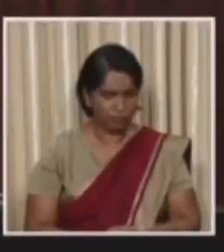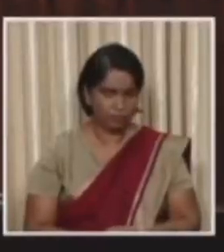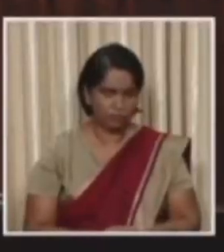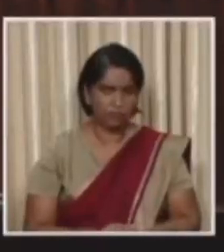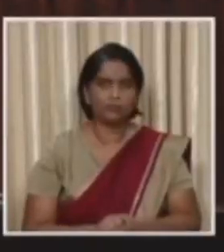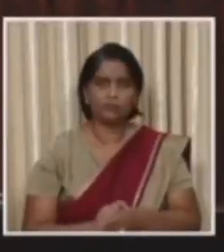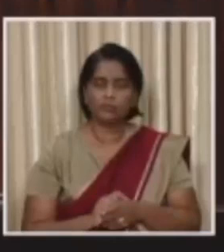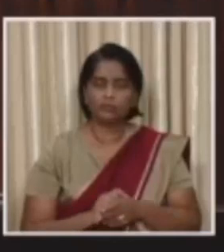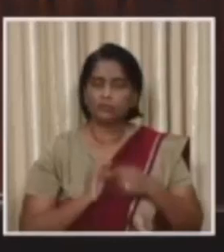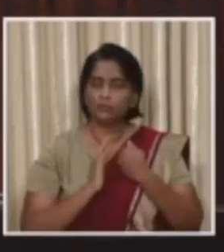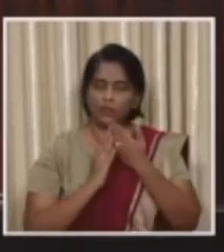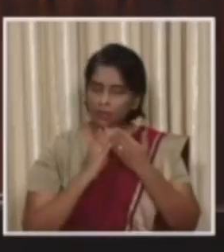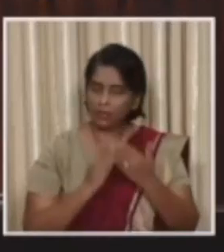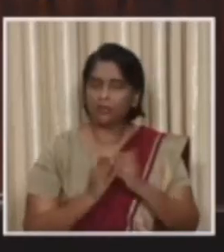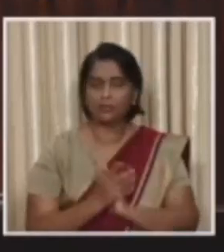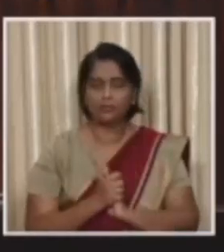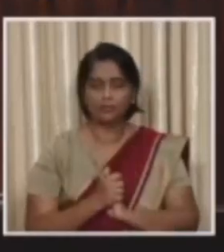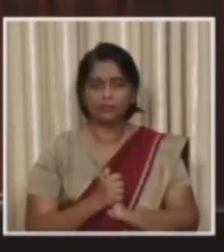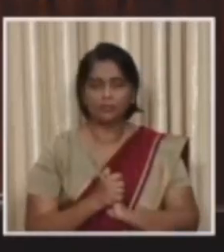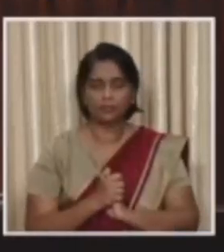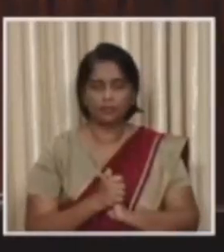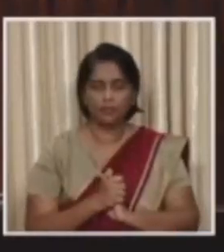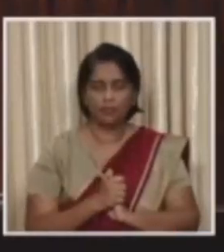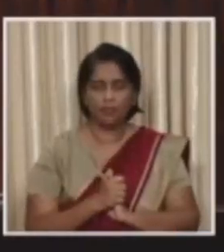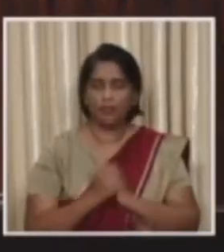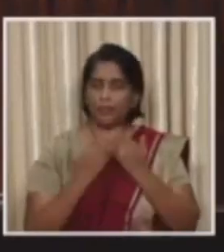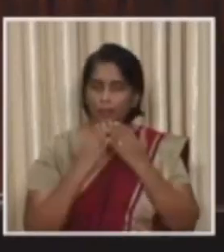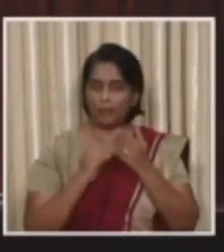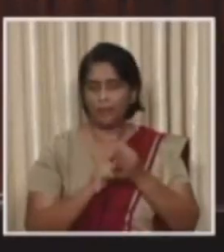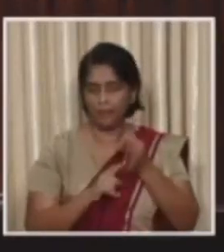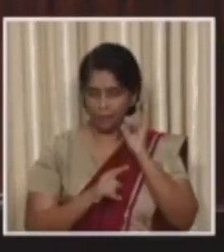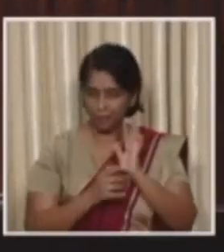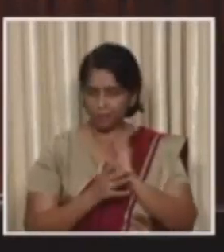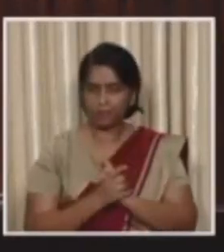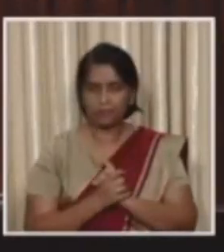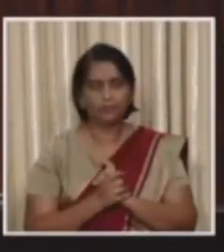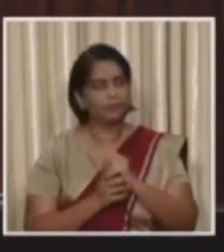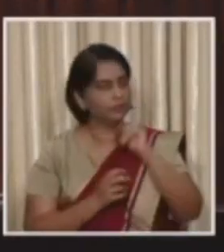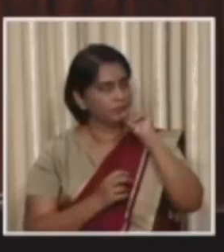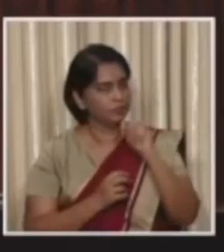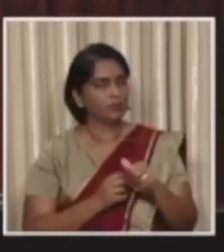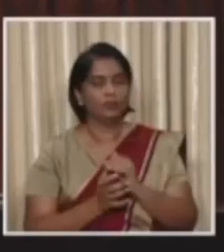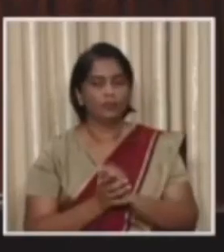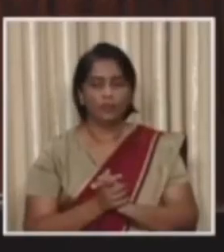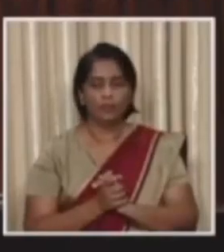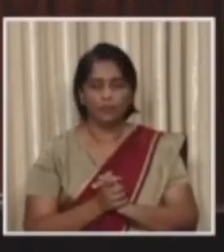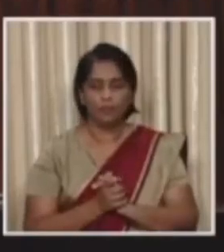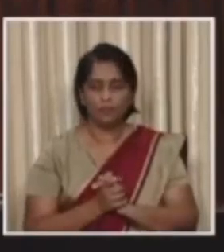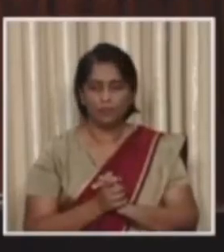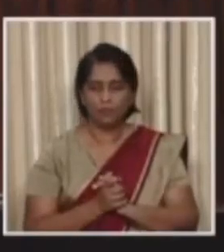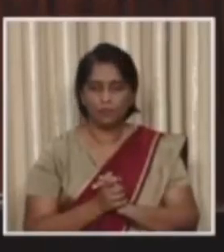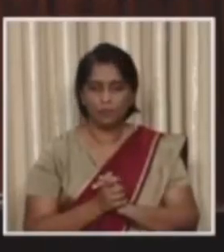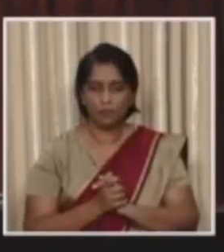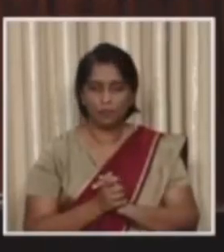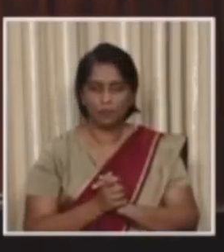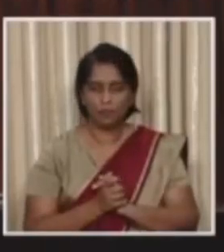Thank you, Chair. It is indeed a privilege to able to speak few words. How many minutes do